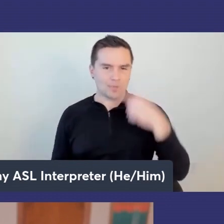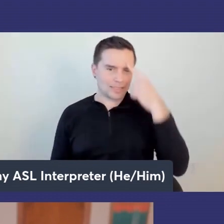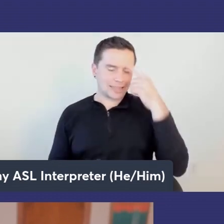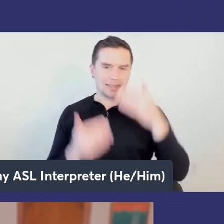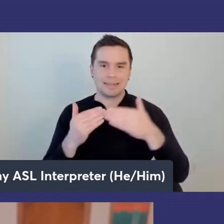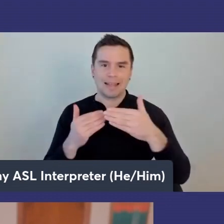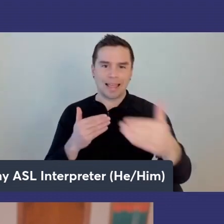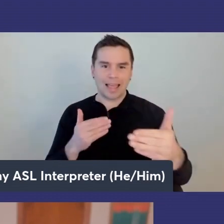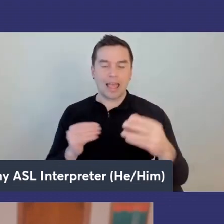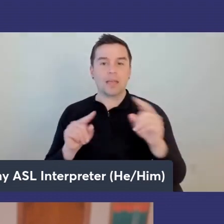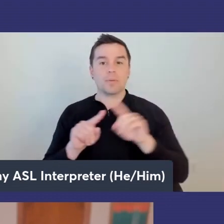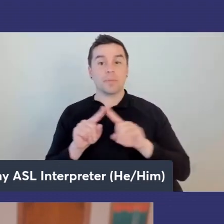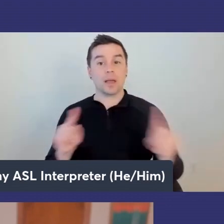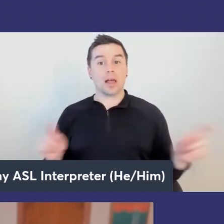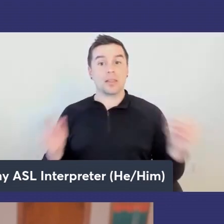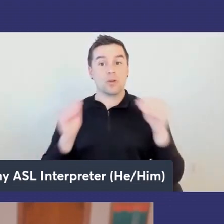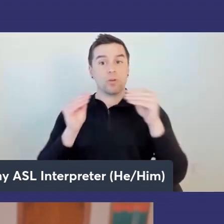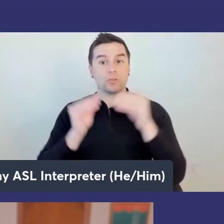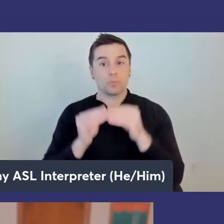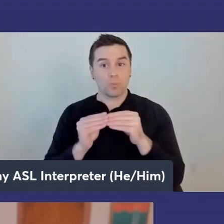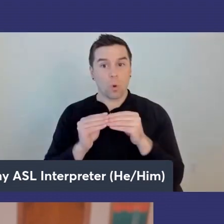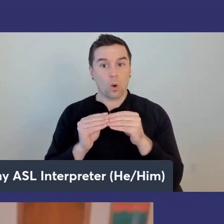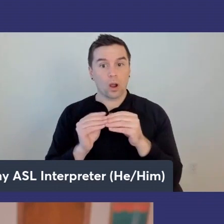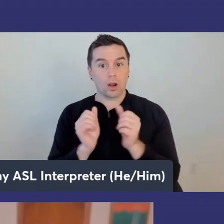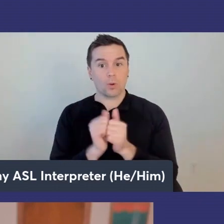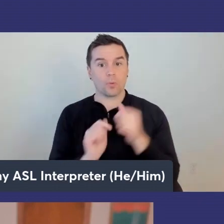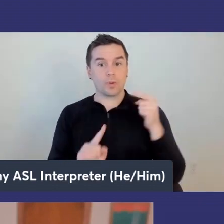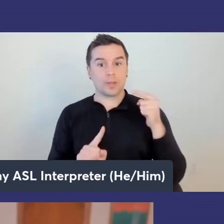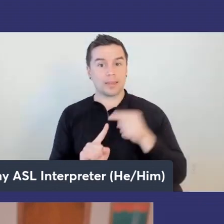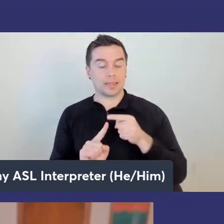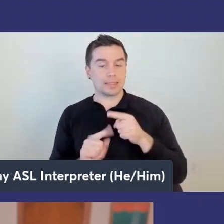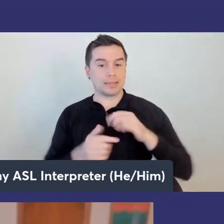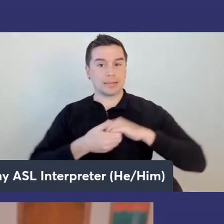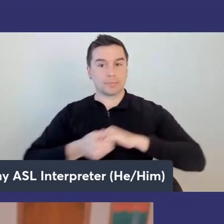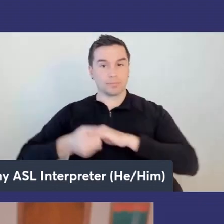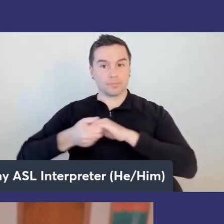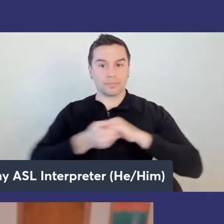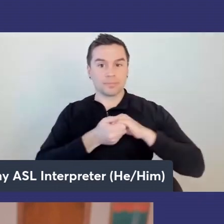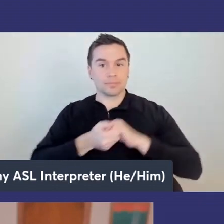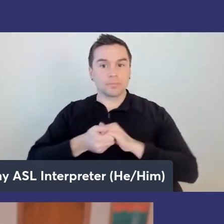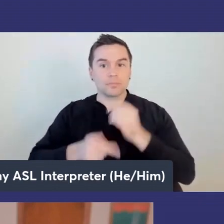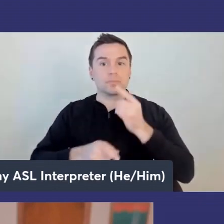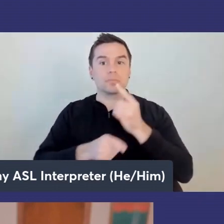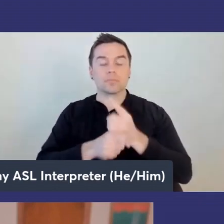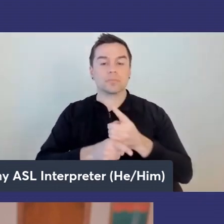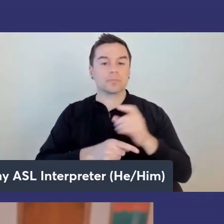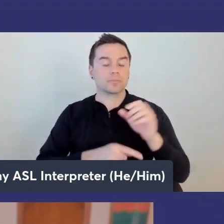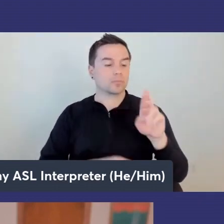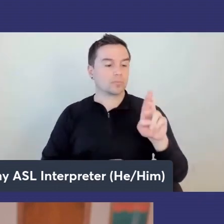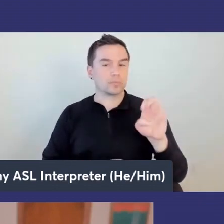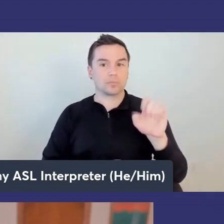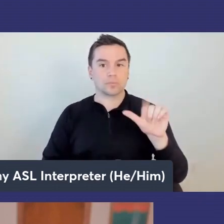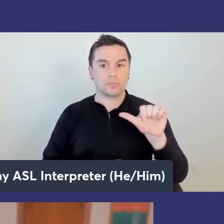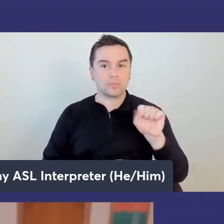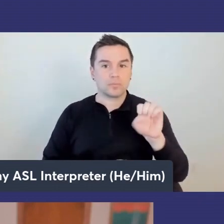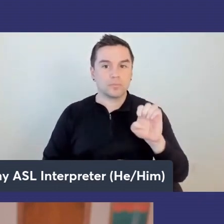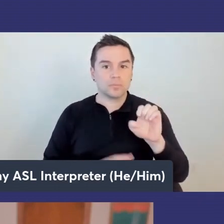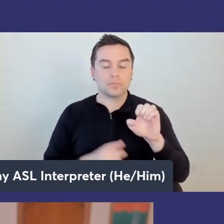right? There's collaboration. There's obviously the release pipelines and so on. Can you elaborate on what features are available